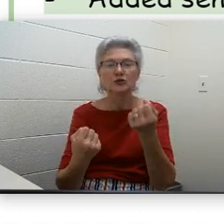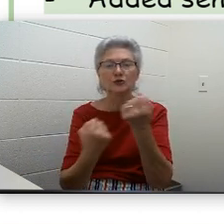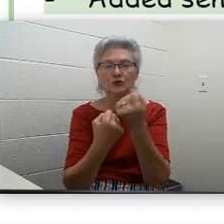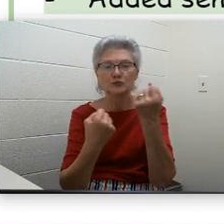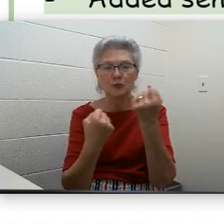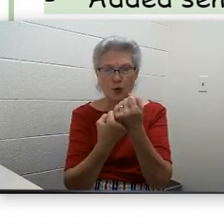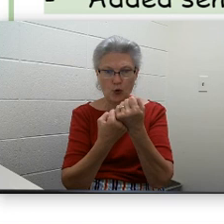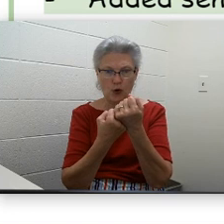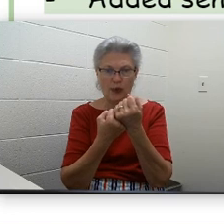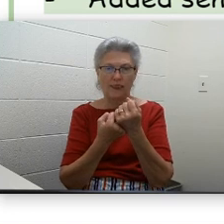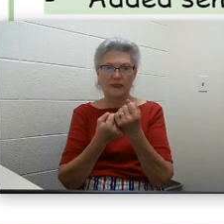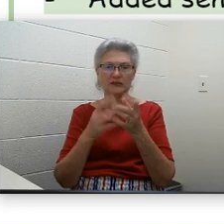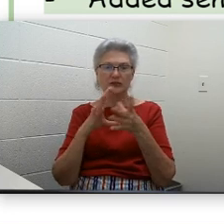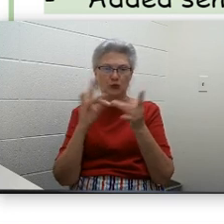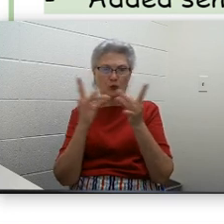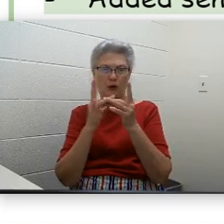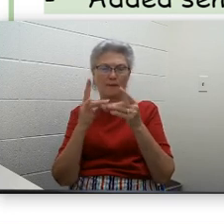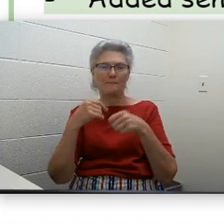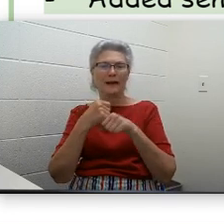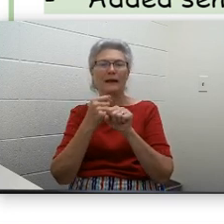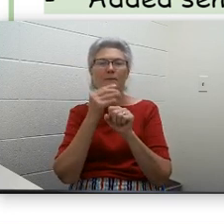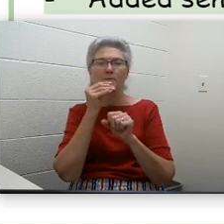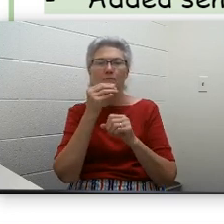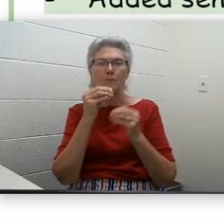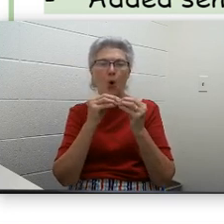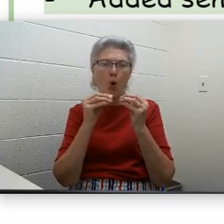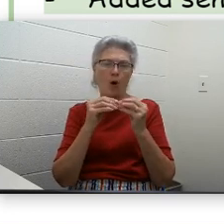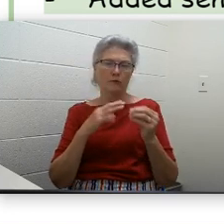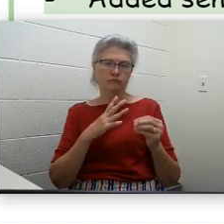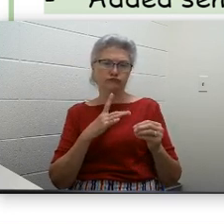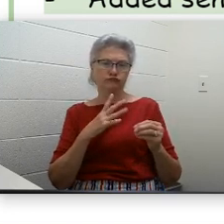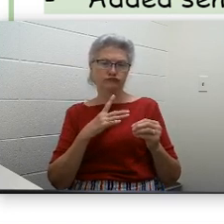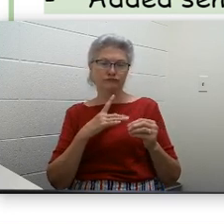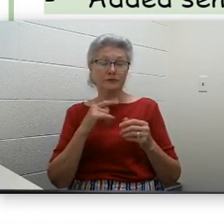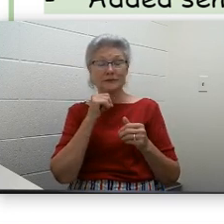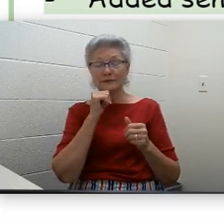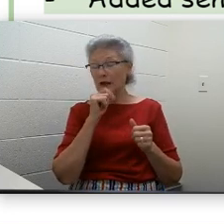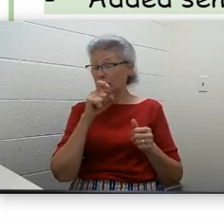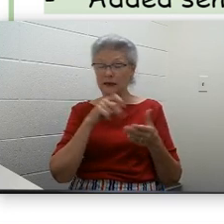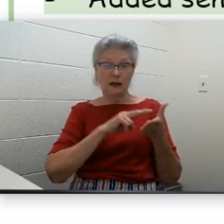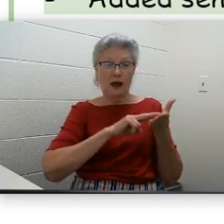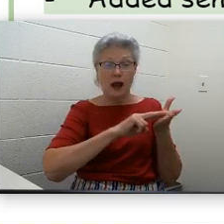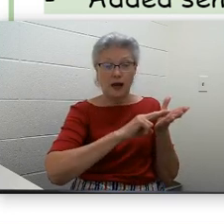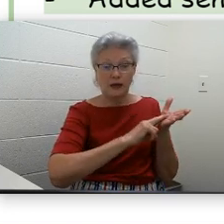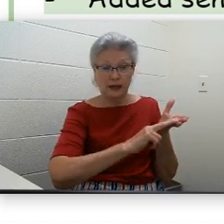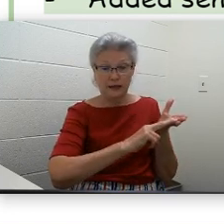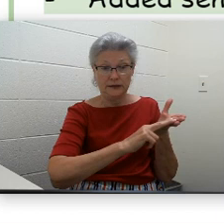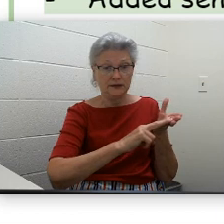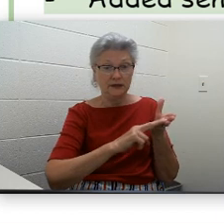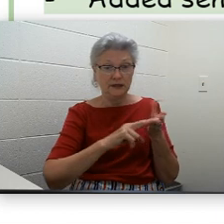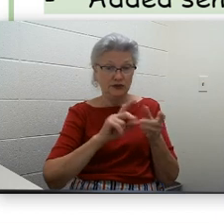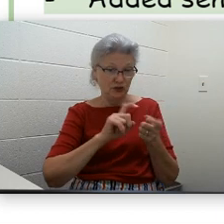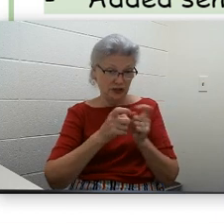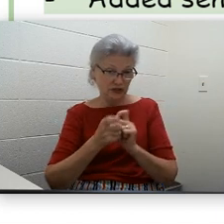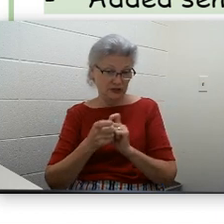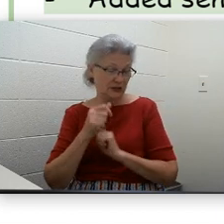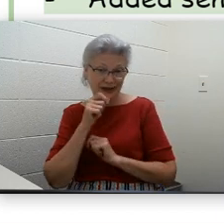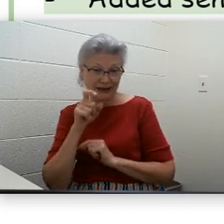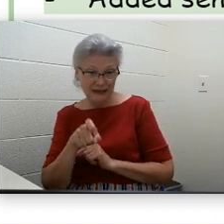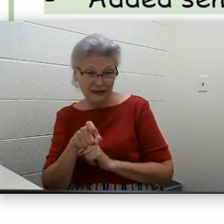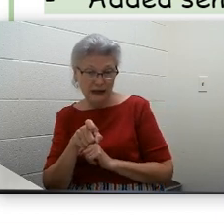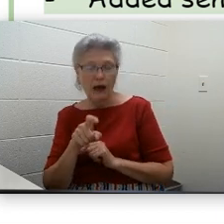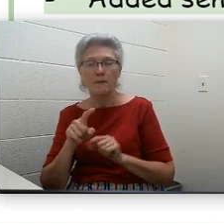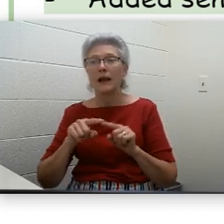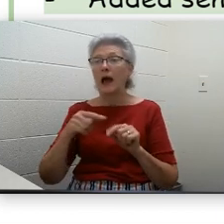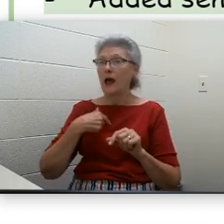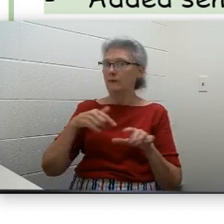story. So again, you do not have to highlight when you are changing and editing your story. I'm just